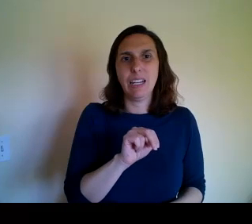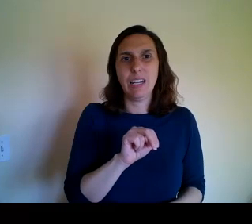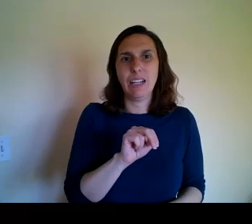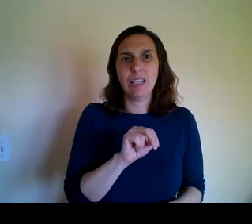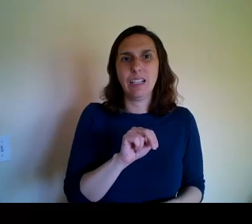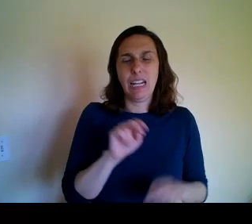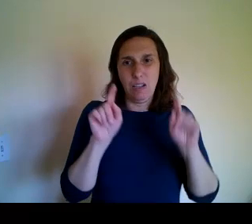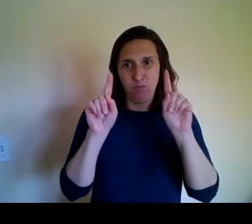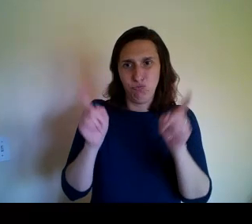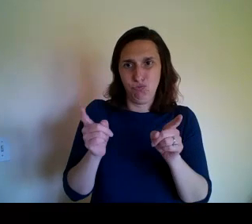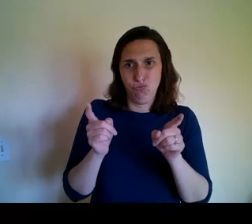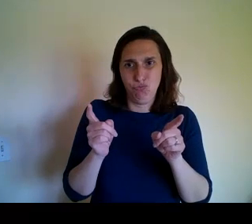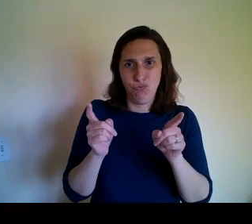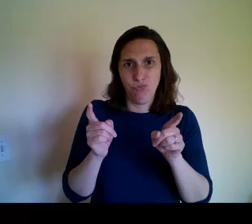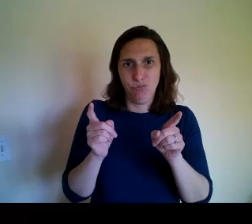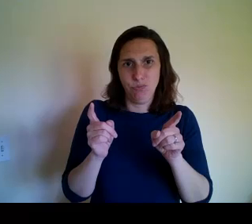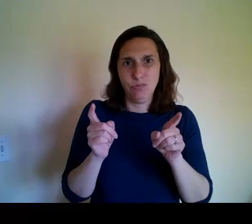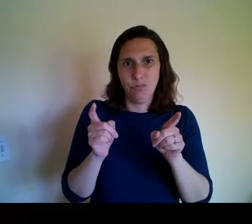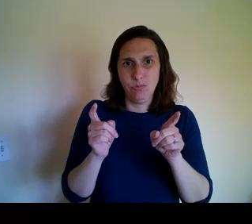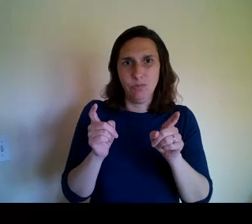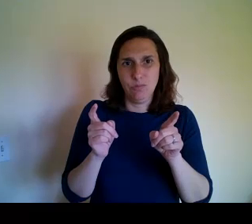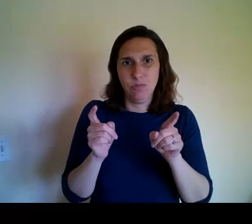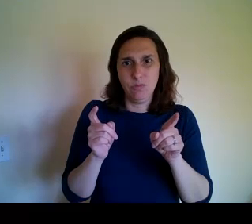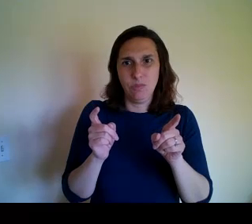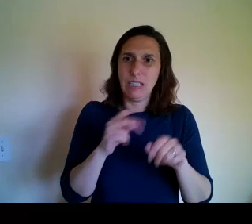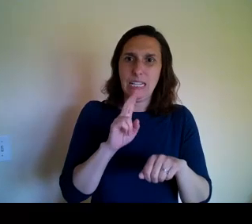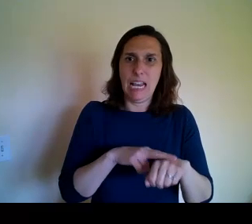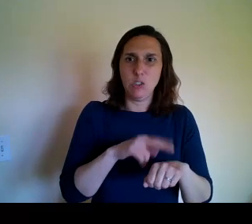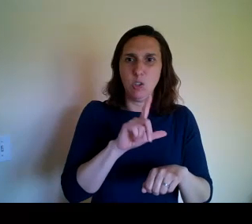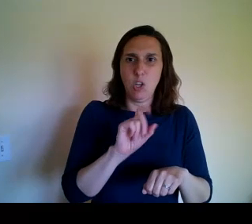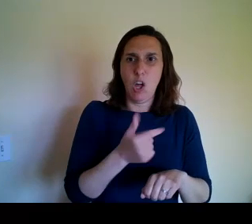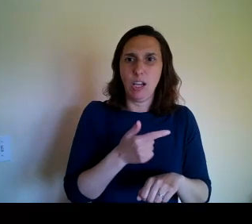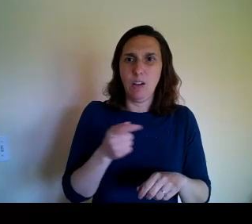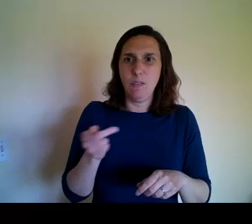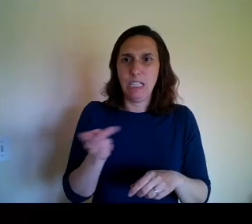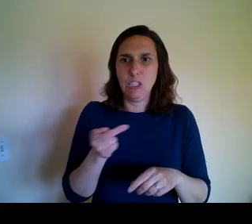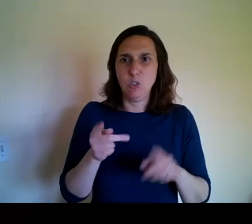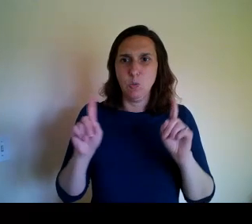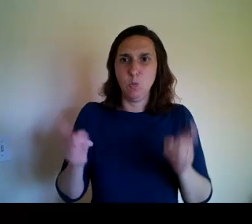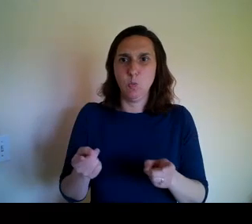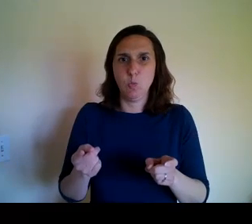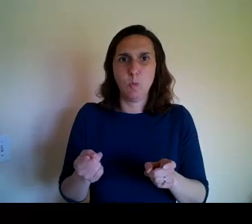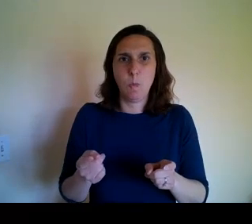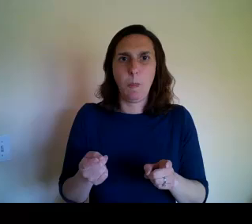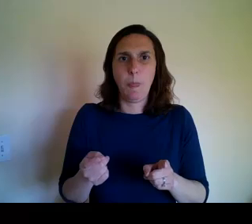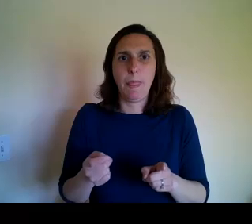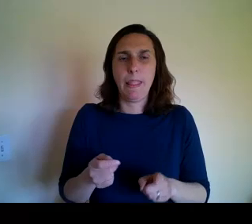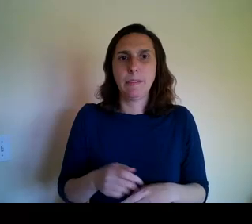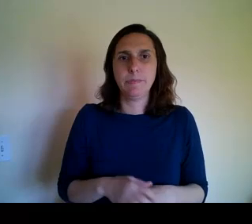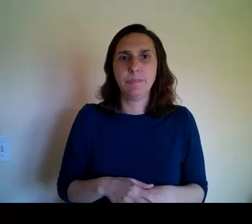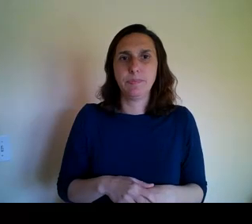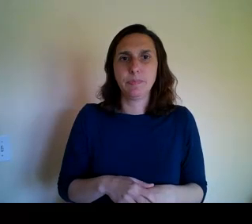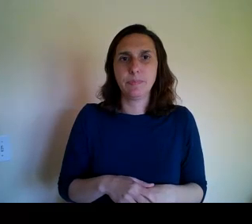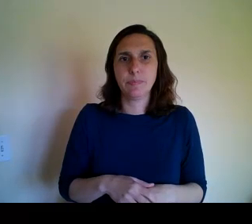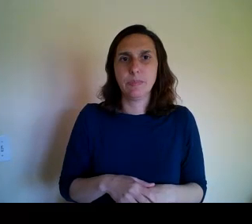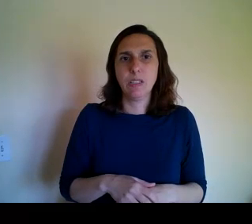and I'll put these in parentheses to realize it's the natural log of these two things multiplied. The e's cancel, and I